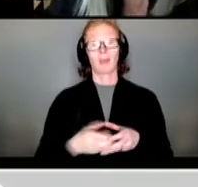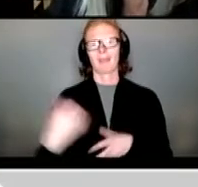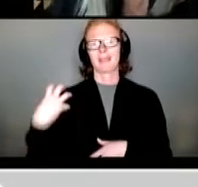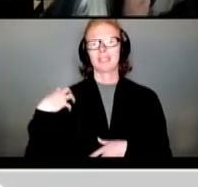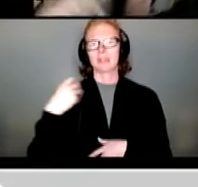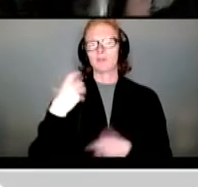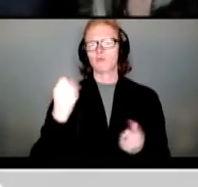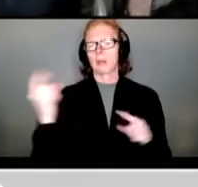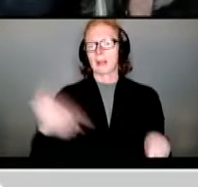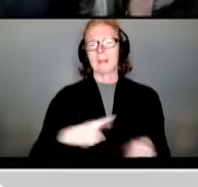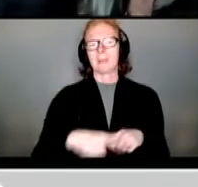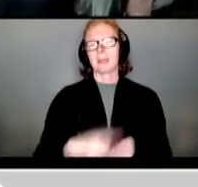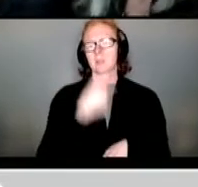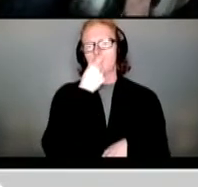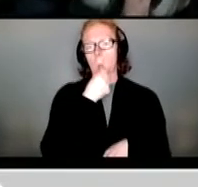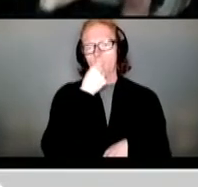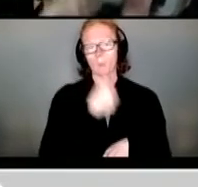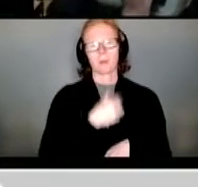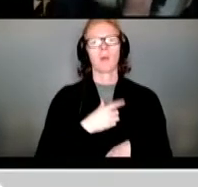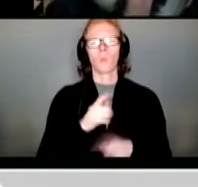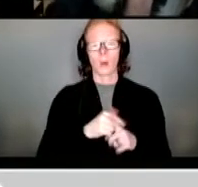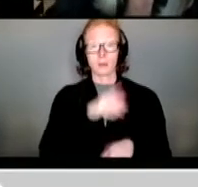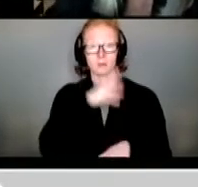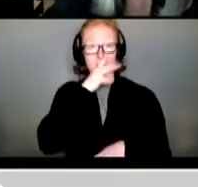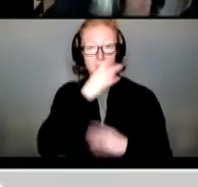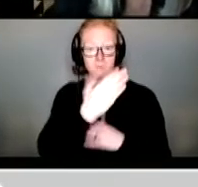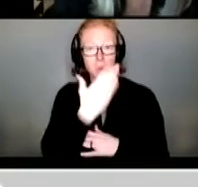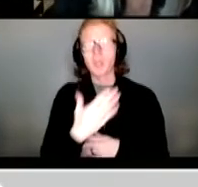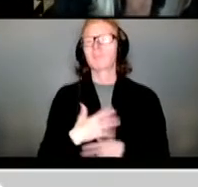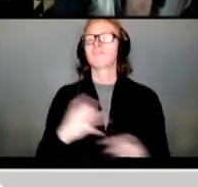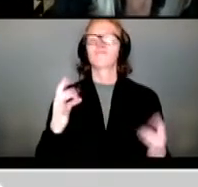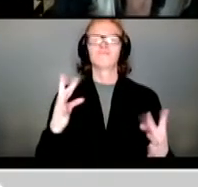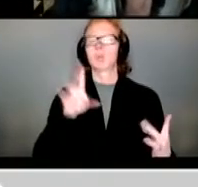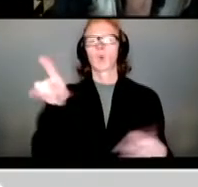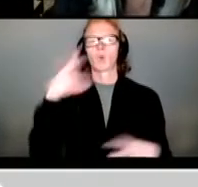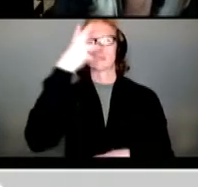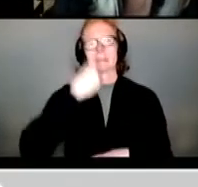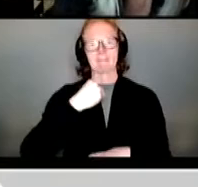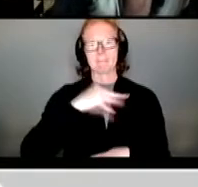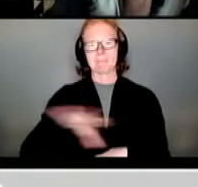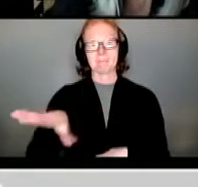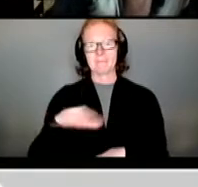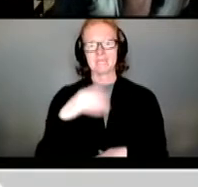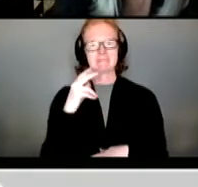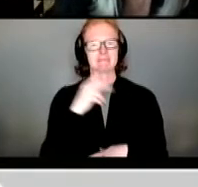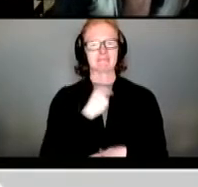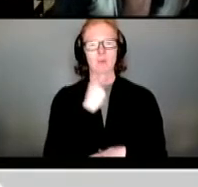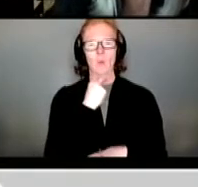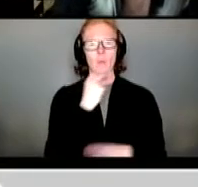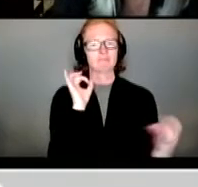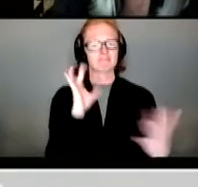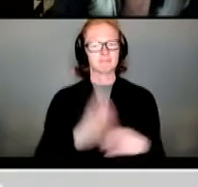cold and he sounded horrible on the phone this morning. So we told him to get some sleep.